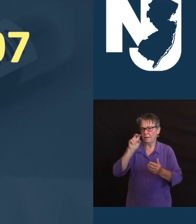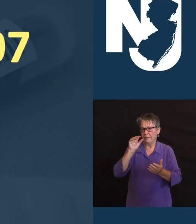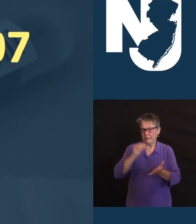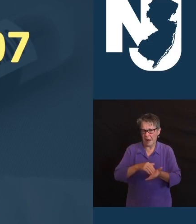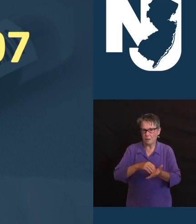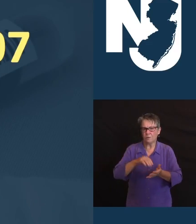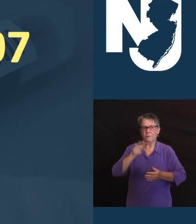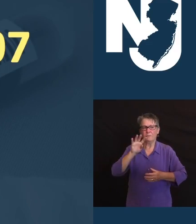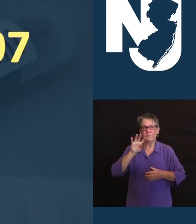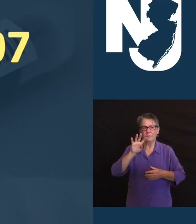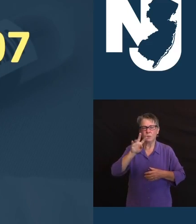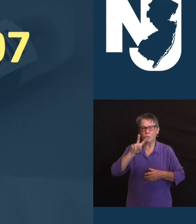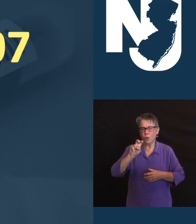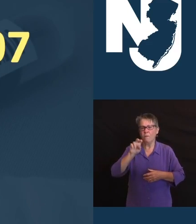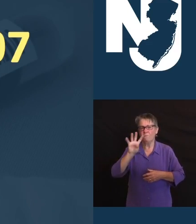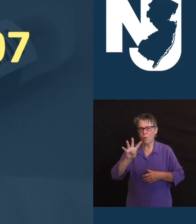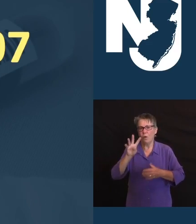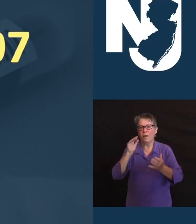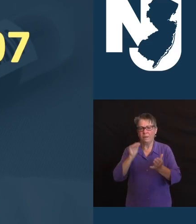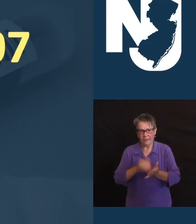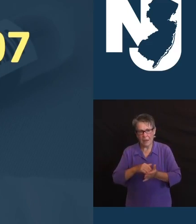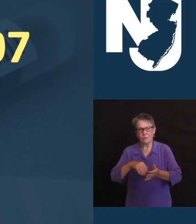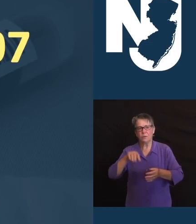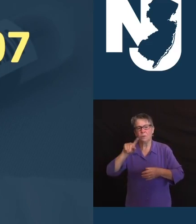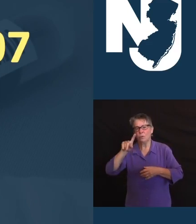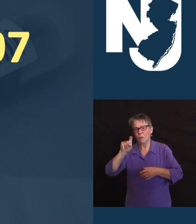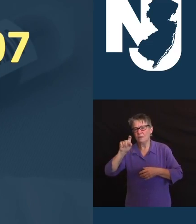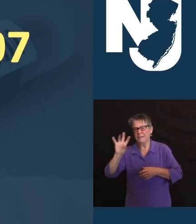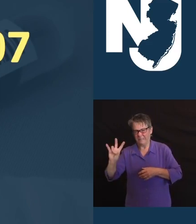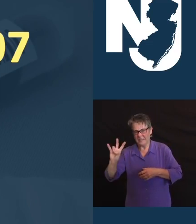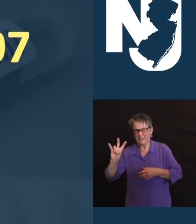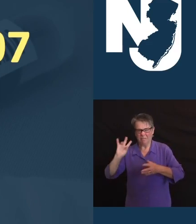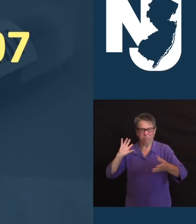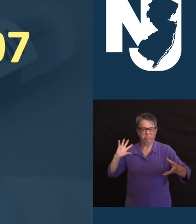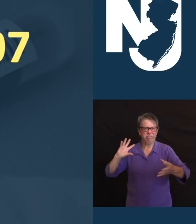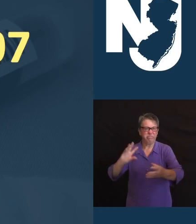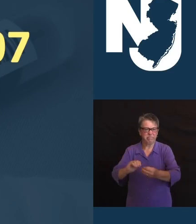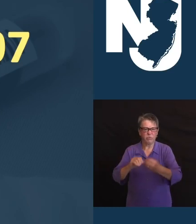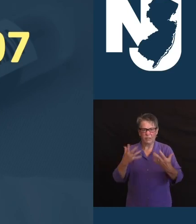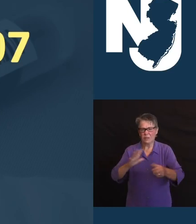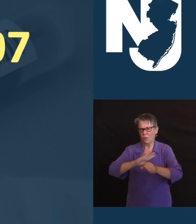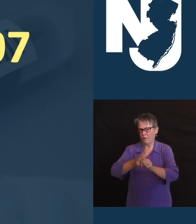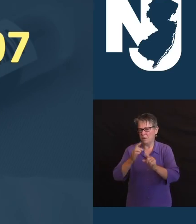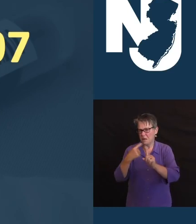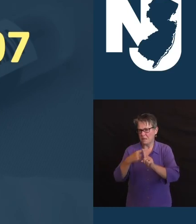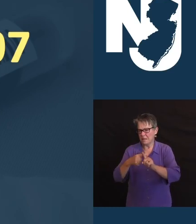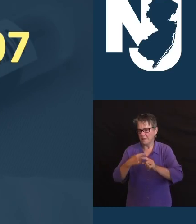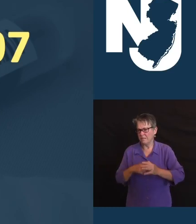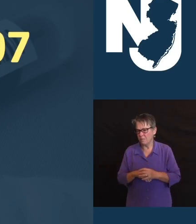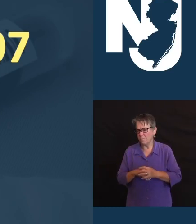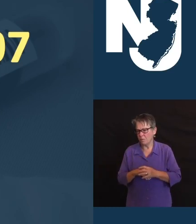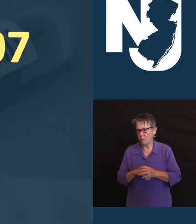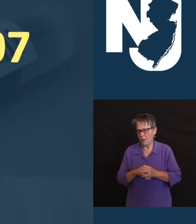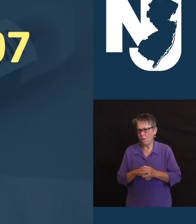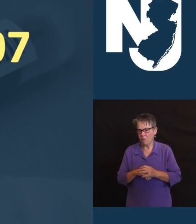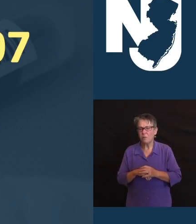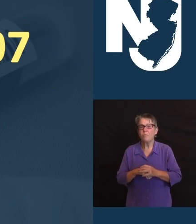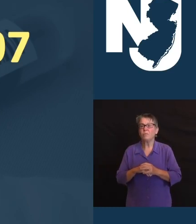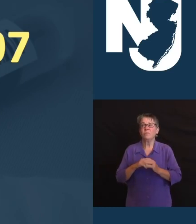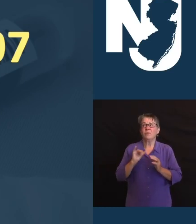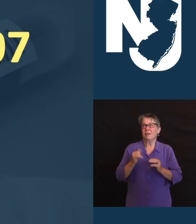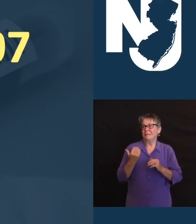204,107. As Judy will remind us in a few minutes, the numbers over the weekend were also quite high. We continue to see